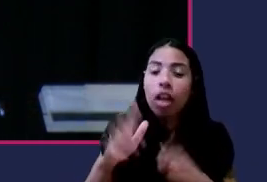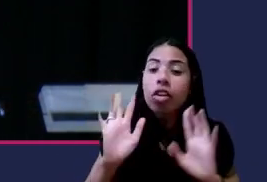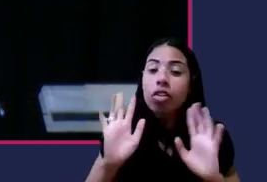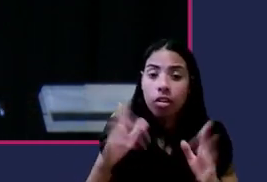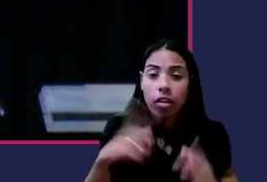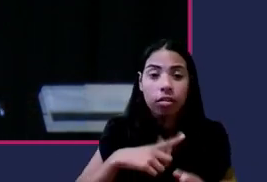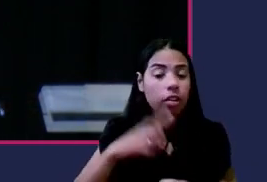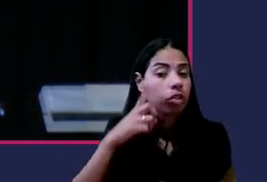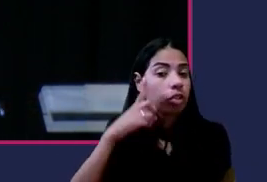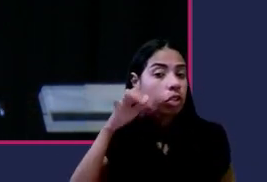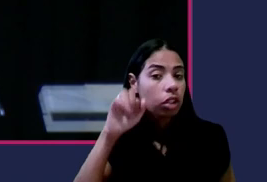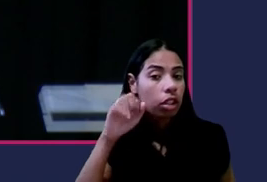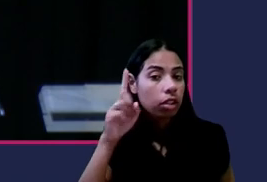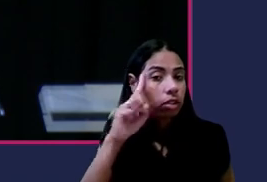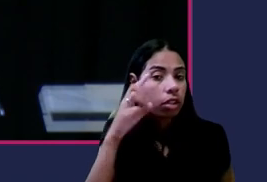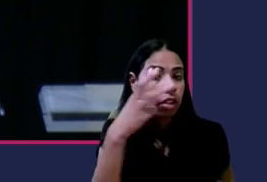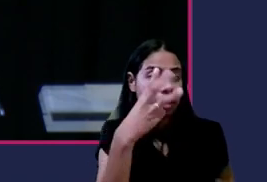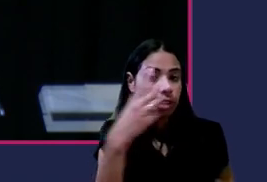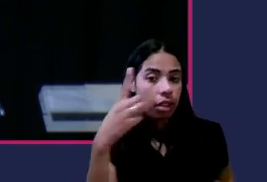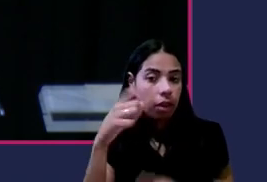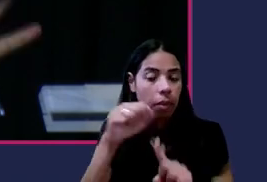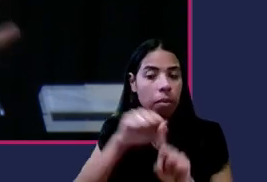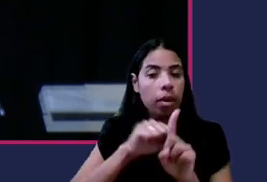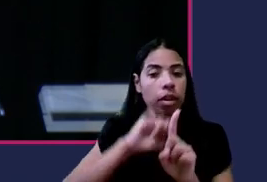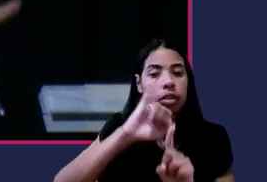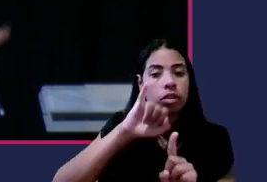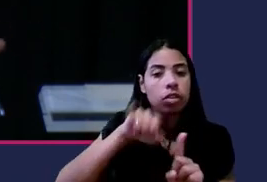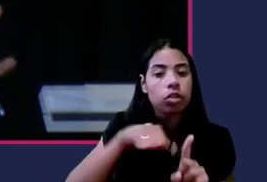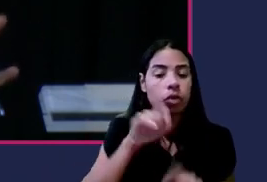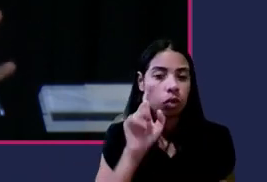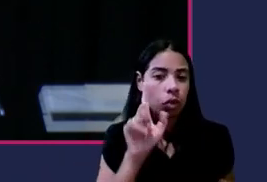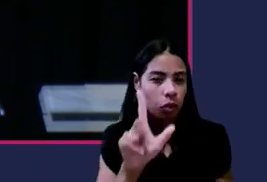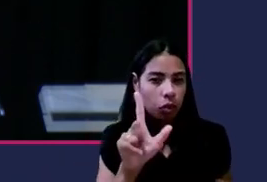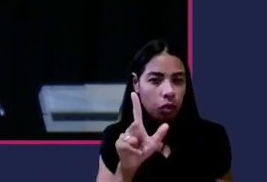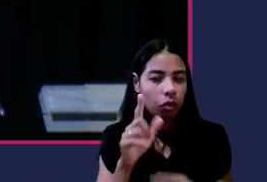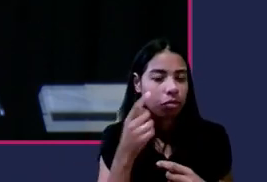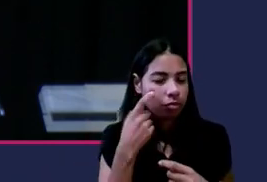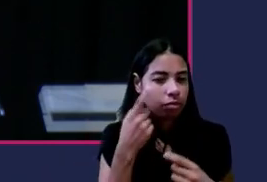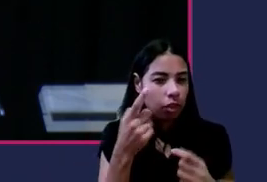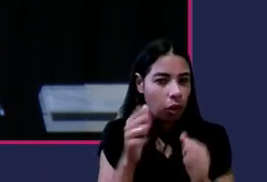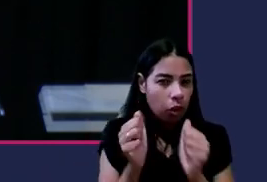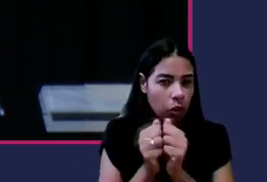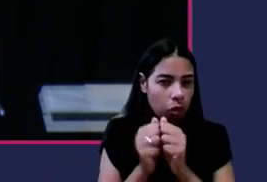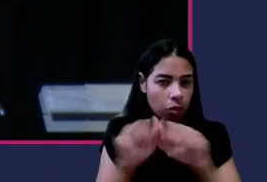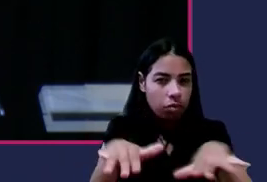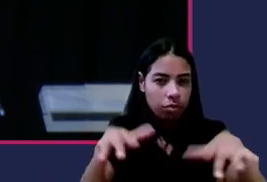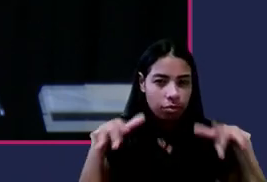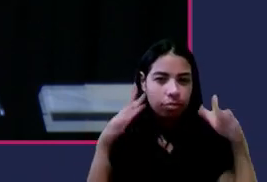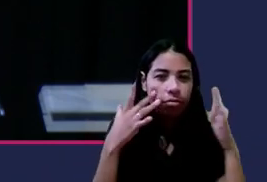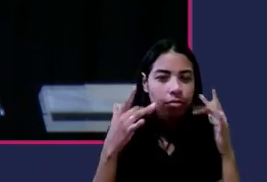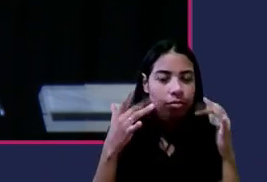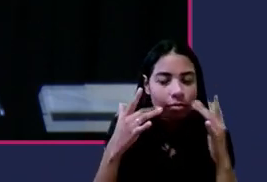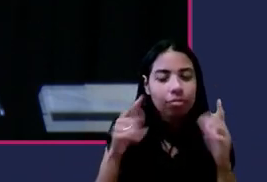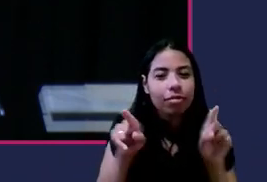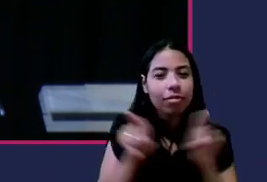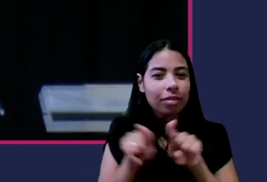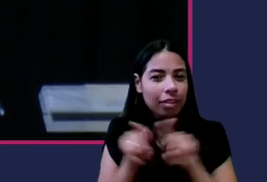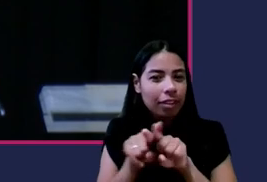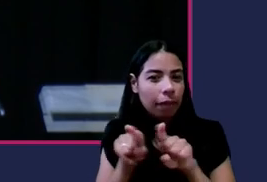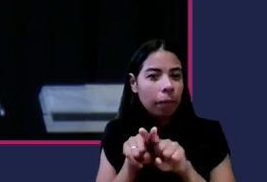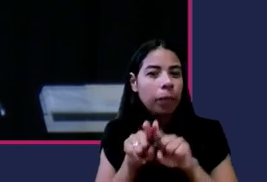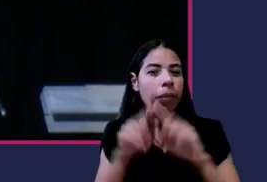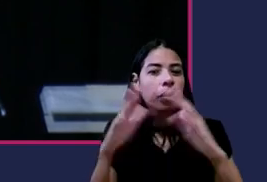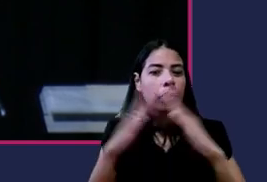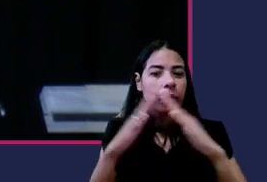second season, and it's going to be launched on June 31st. And for you who are at